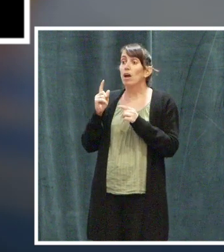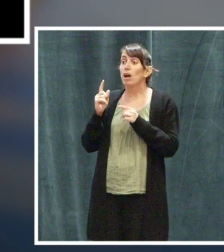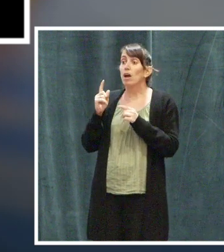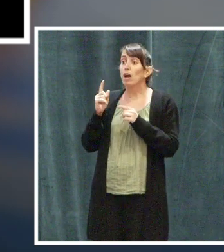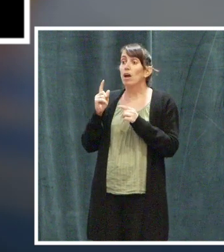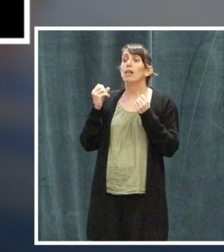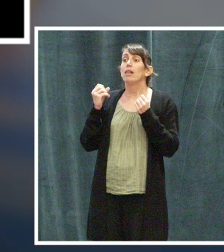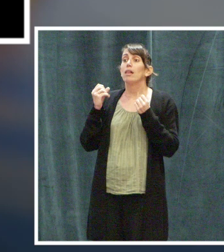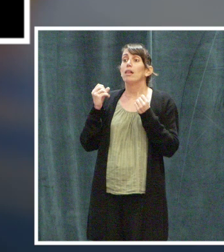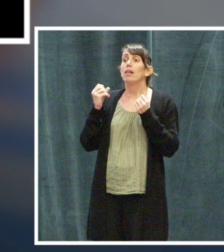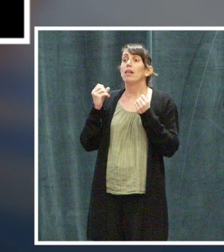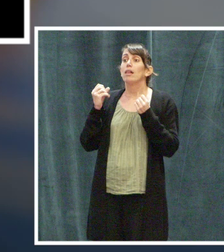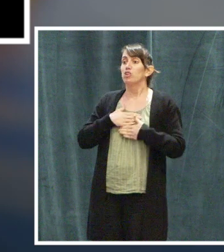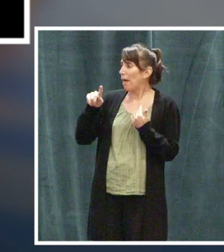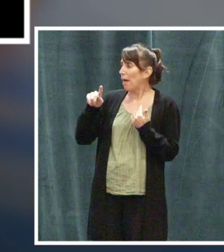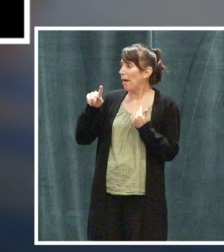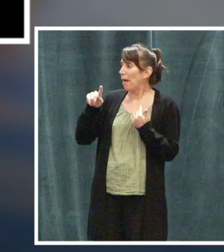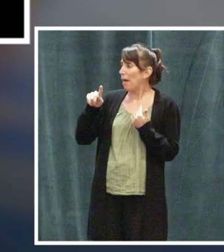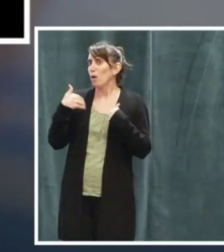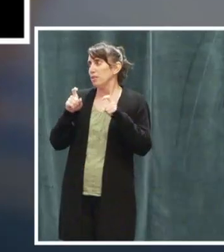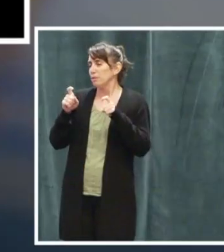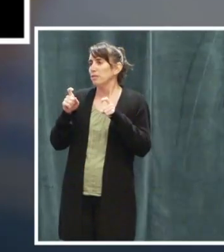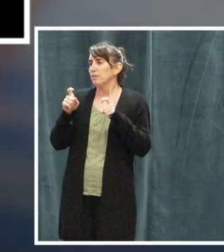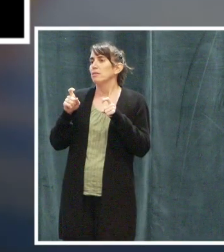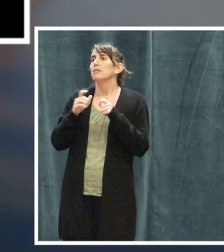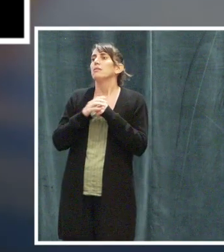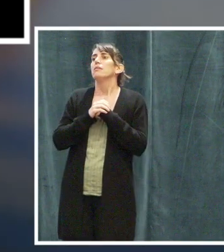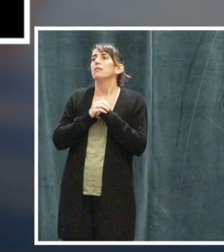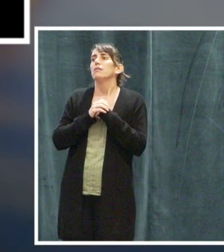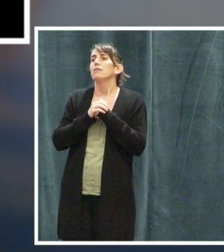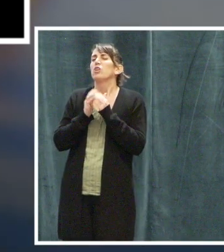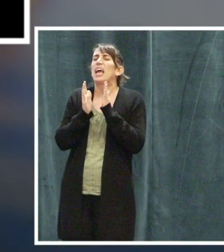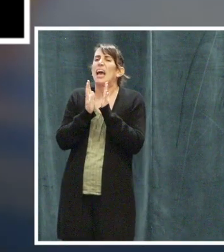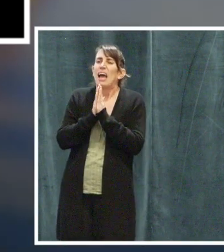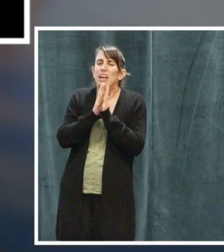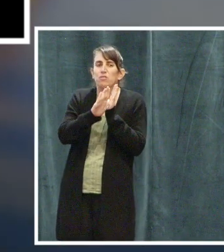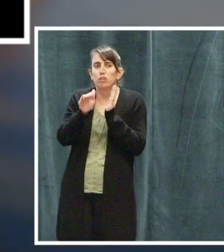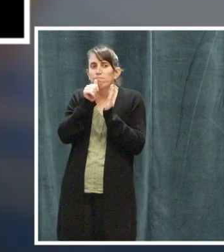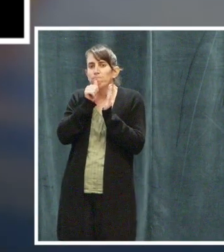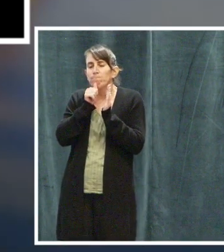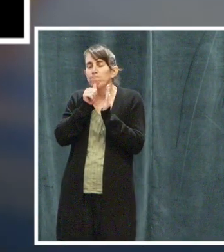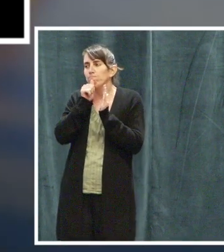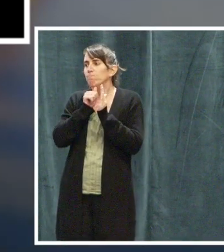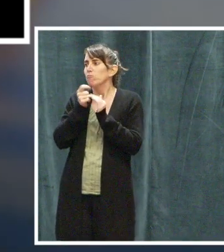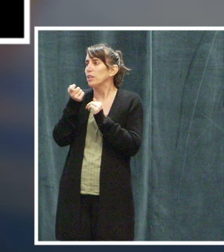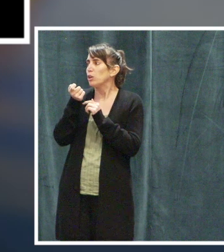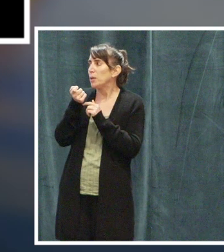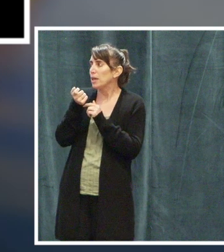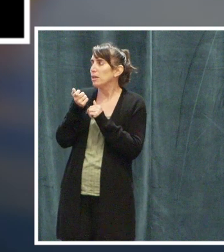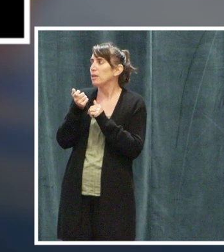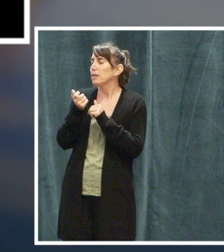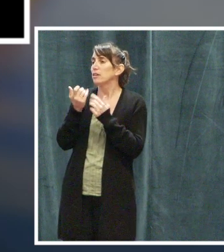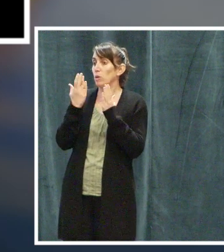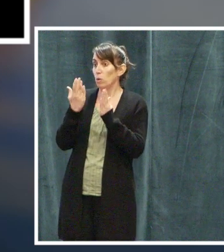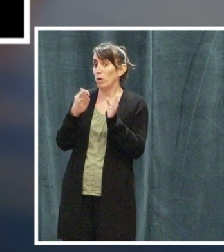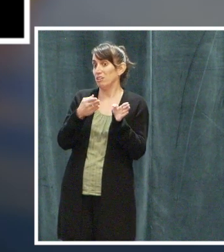these World's Fair benches, the pavers, the rail. I just beg your indulgence for another little bit because